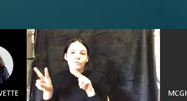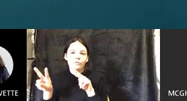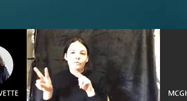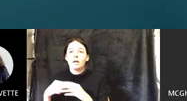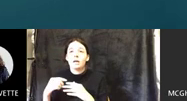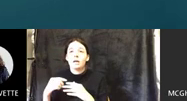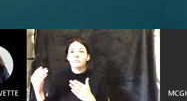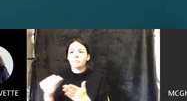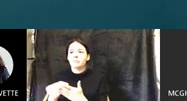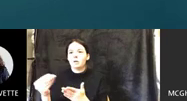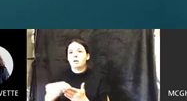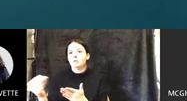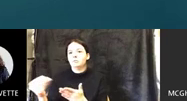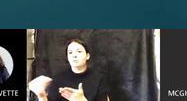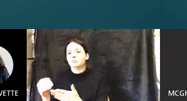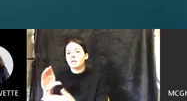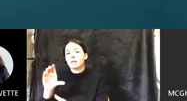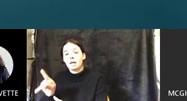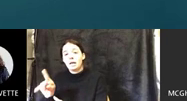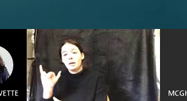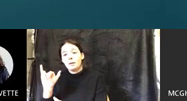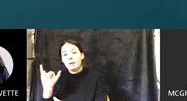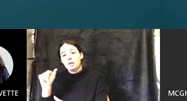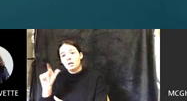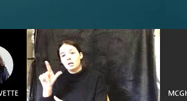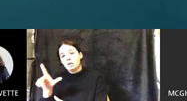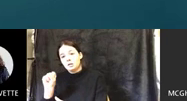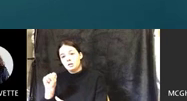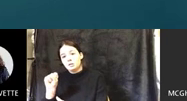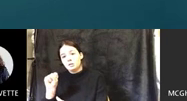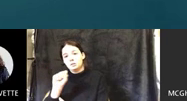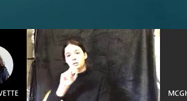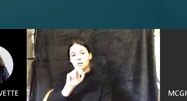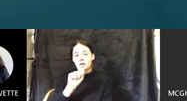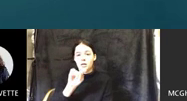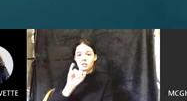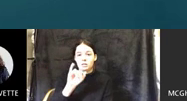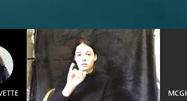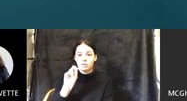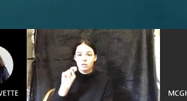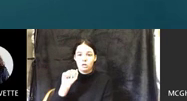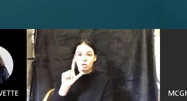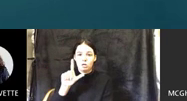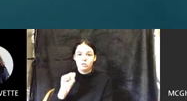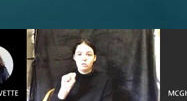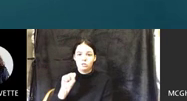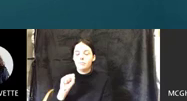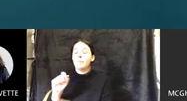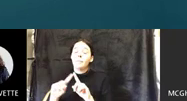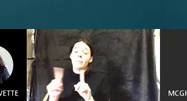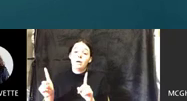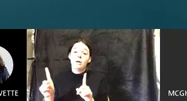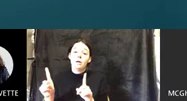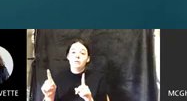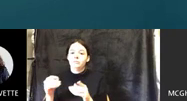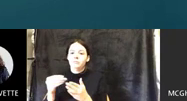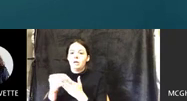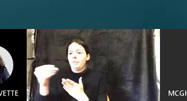I have Virginia Tech Hokies gear, but I've never, ever bought them a Redskins anything.